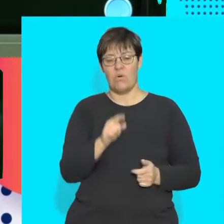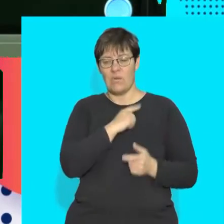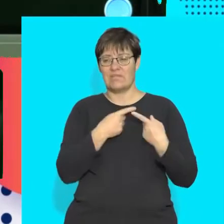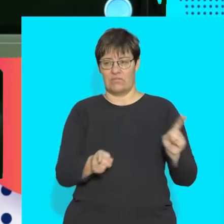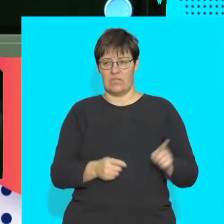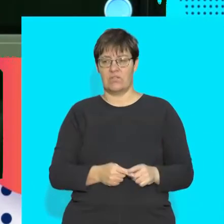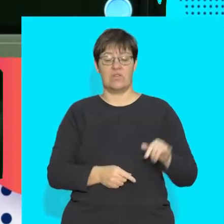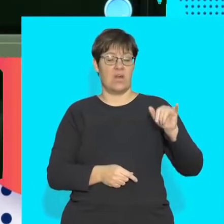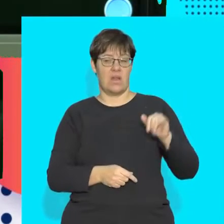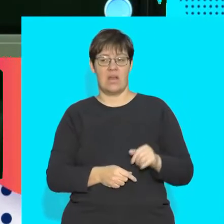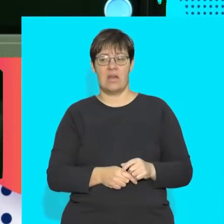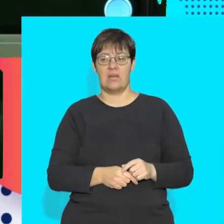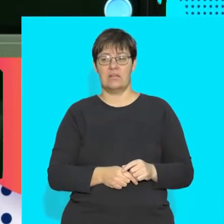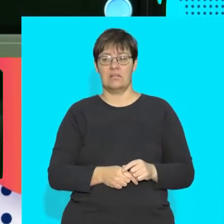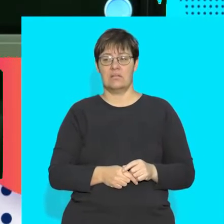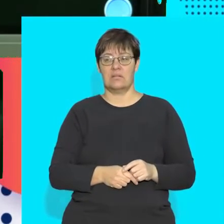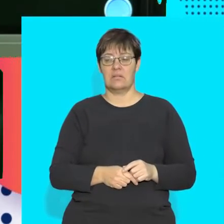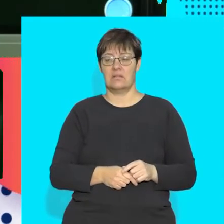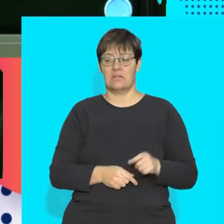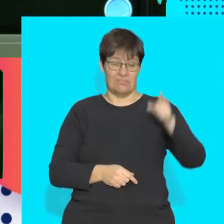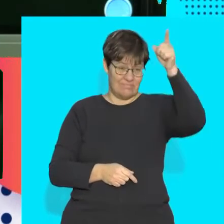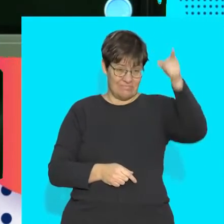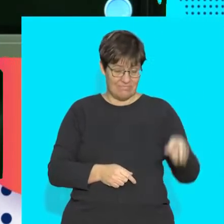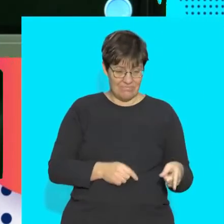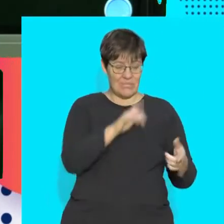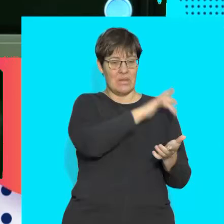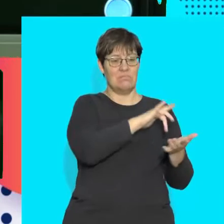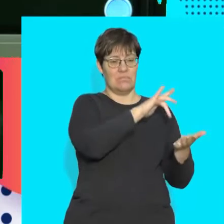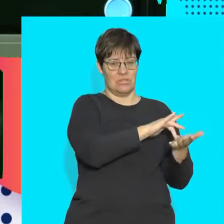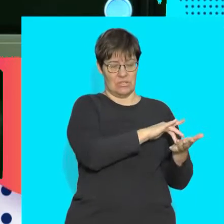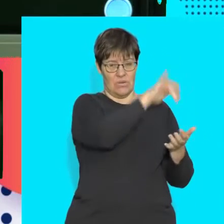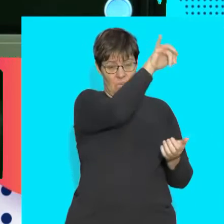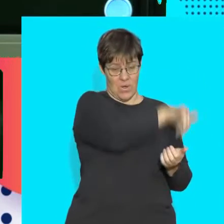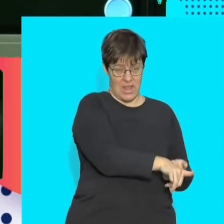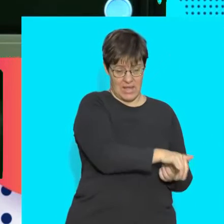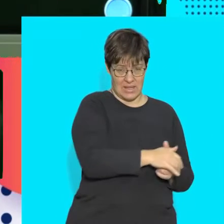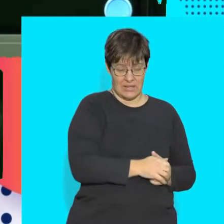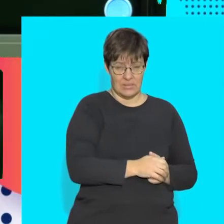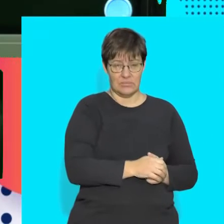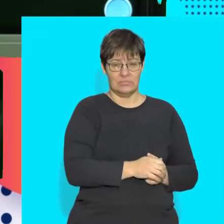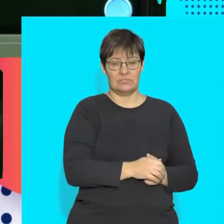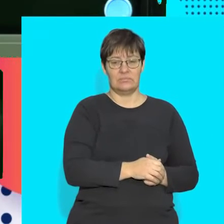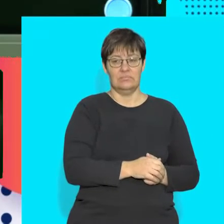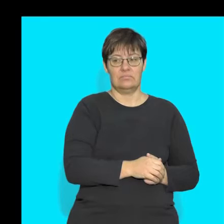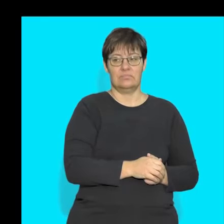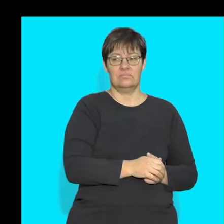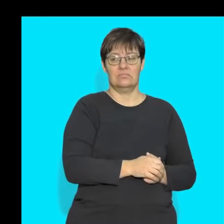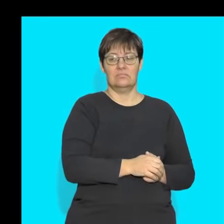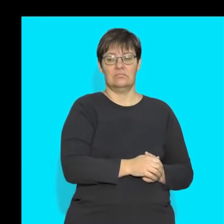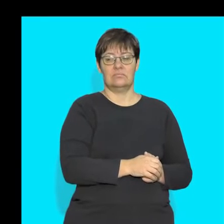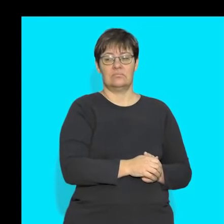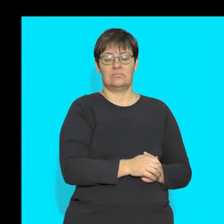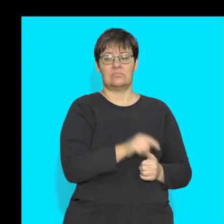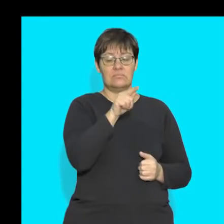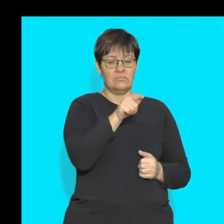the x-axis here, this is position. Sorry, this is the y-axis, not the x-axis. The symbol